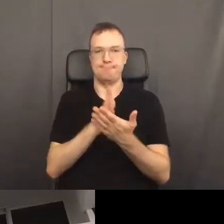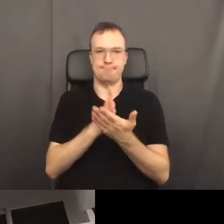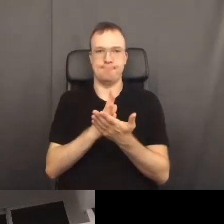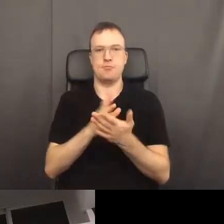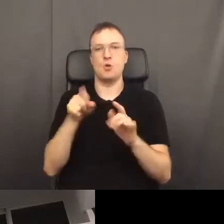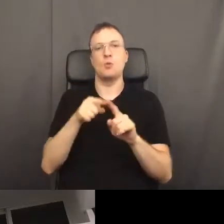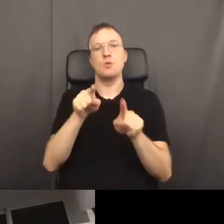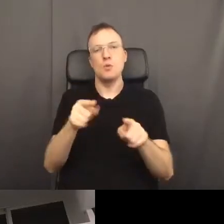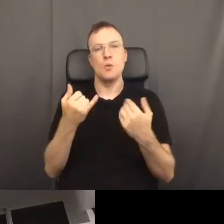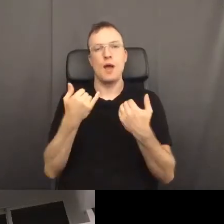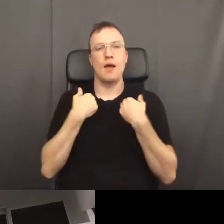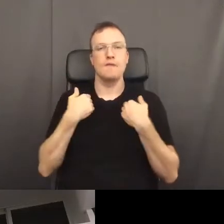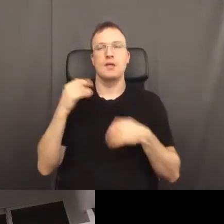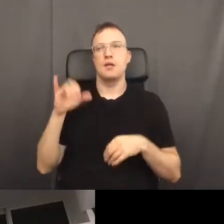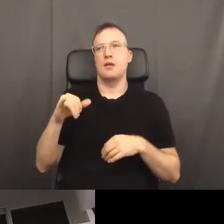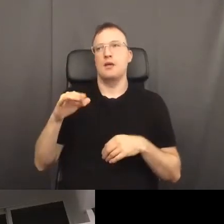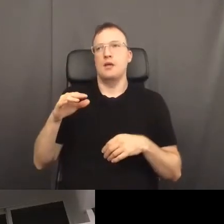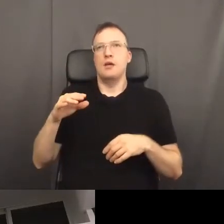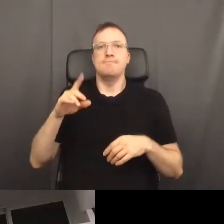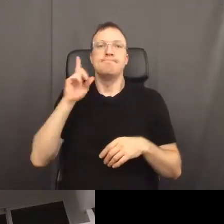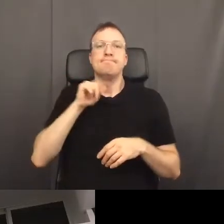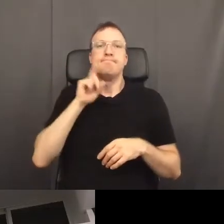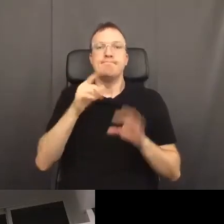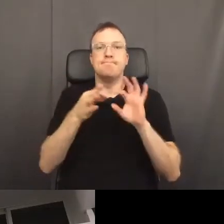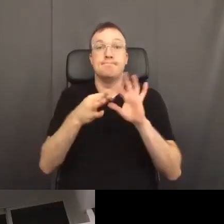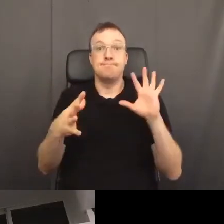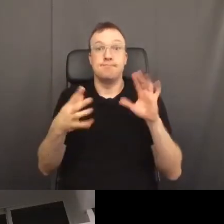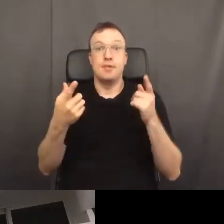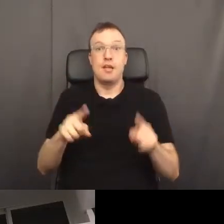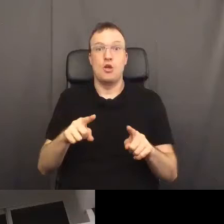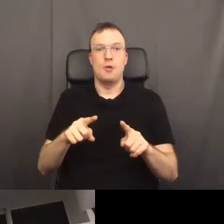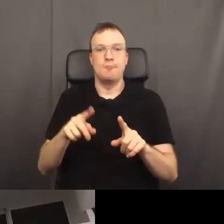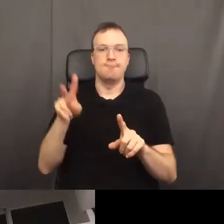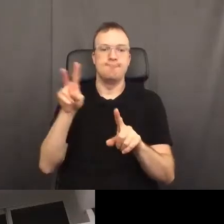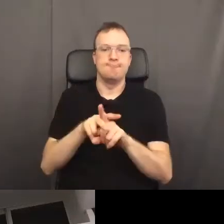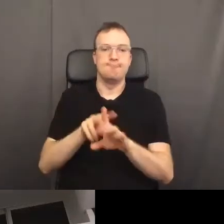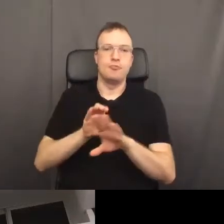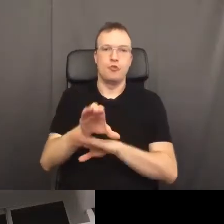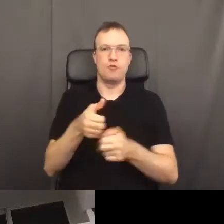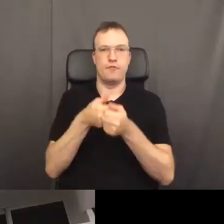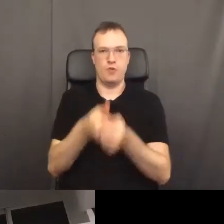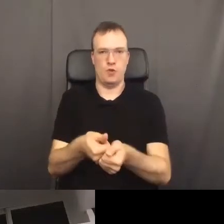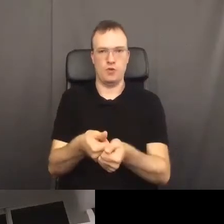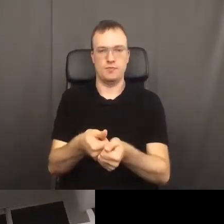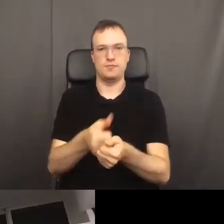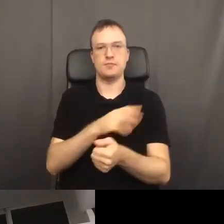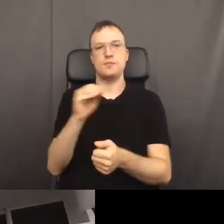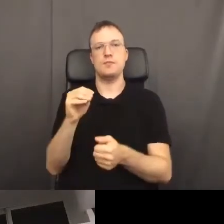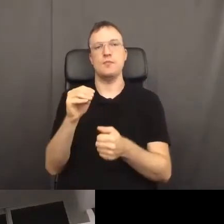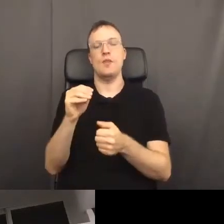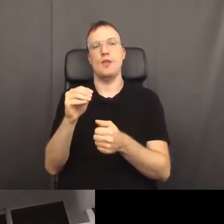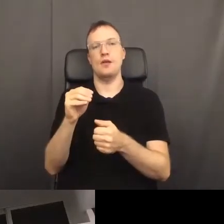this artificial disconnect that is imposed upon you, and the terms of